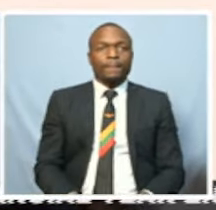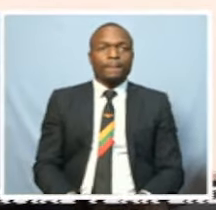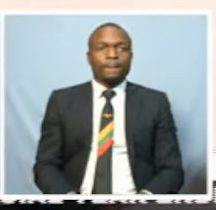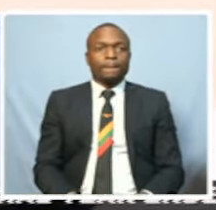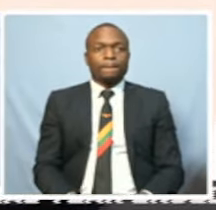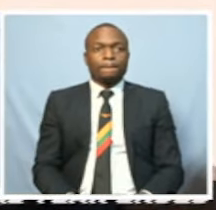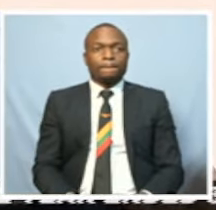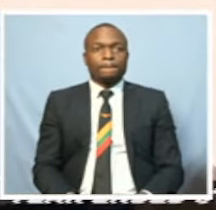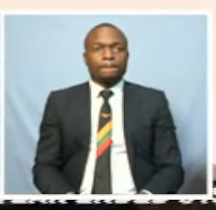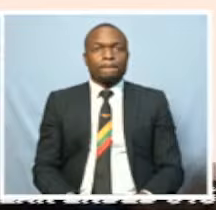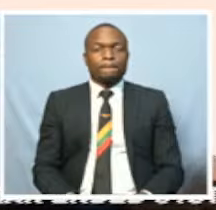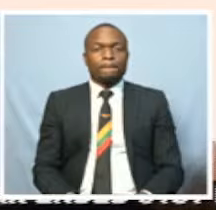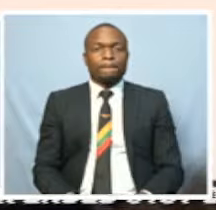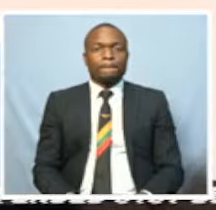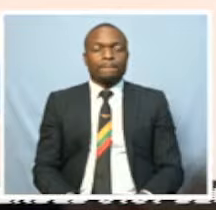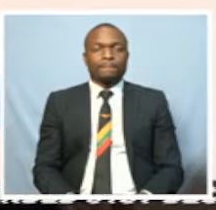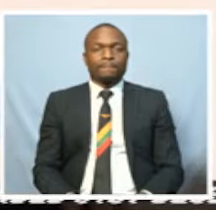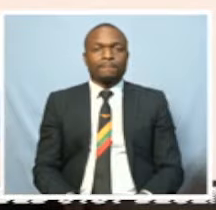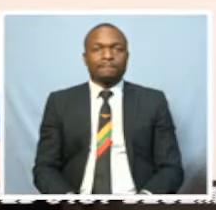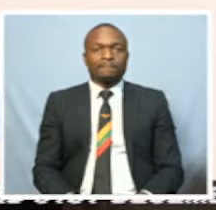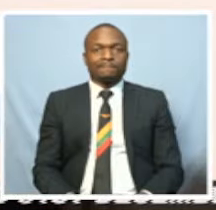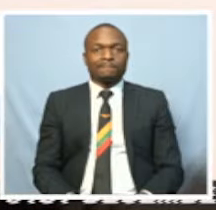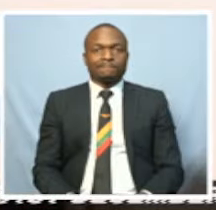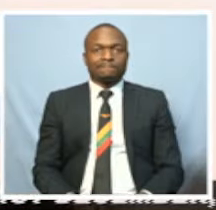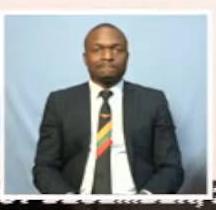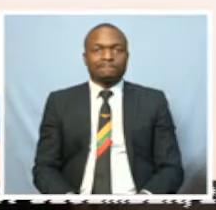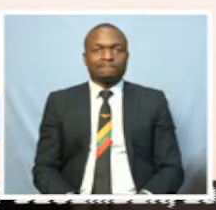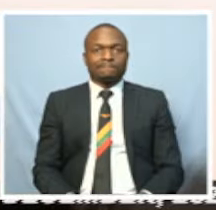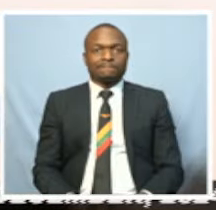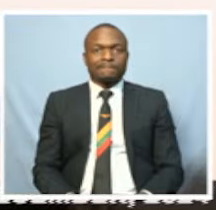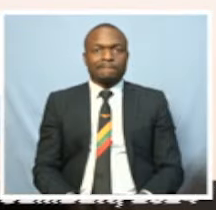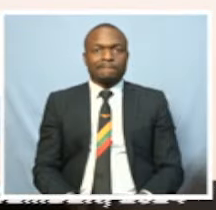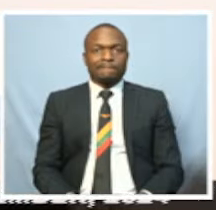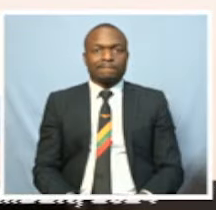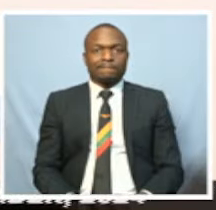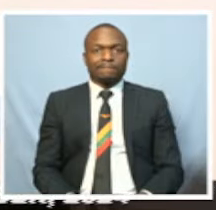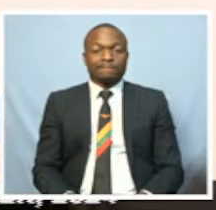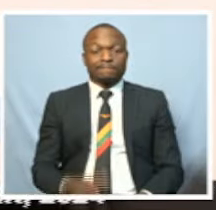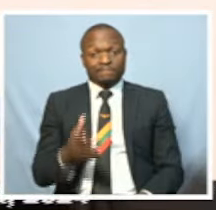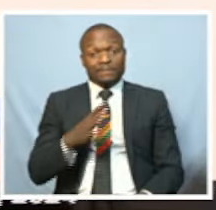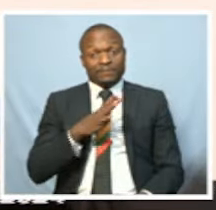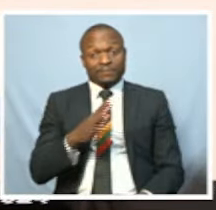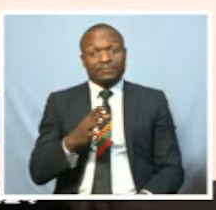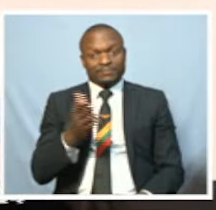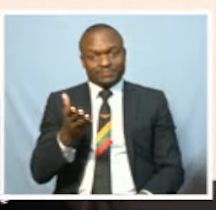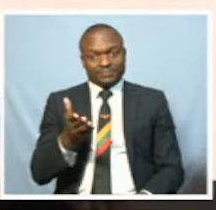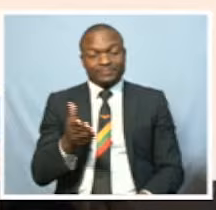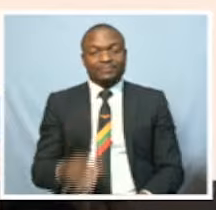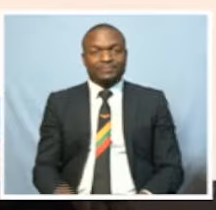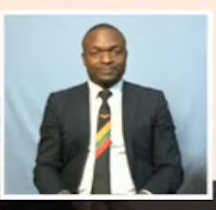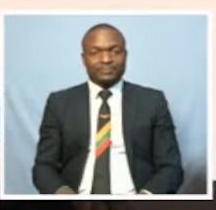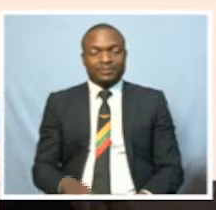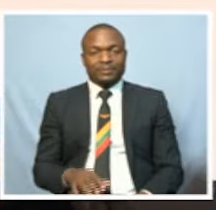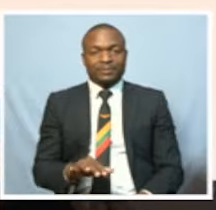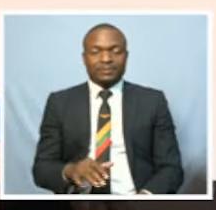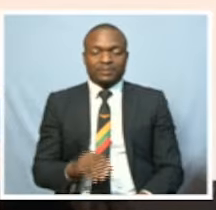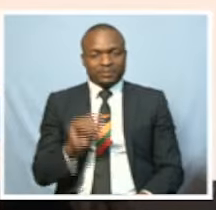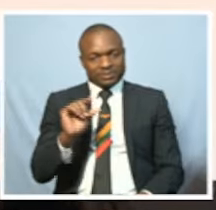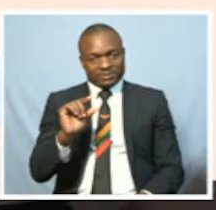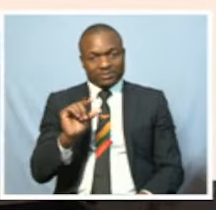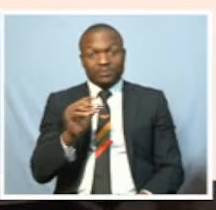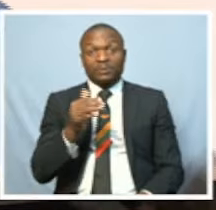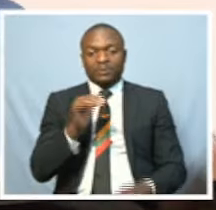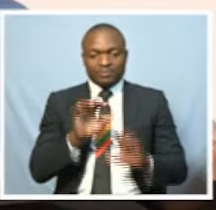Support the government to deliver. No, it's okay. Thank you, Minor typo error. Thank you, Chair.